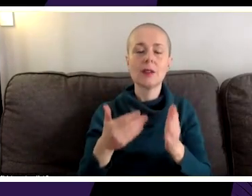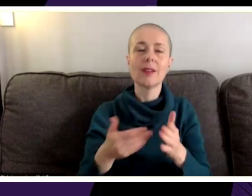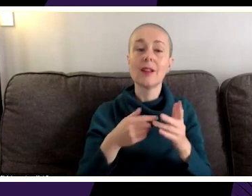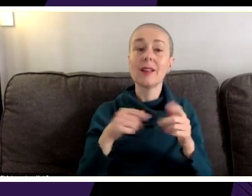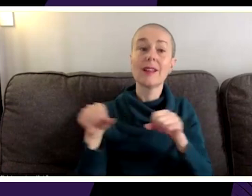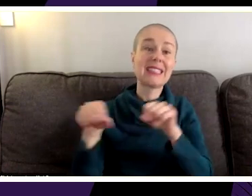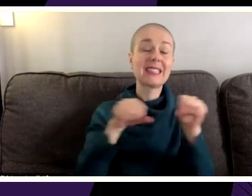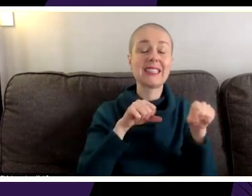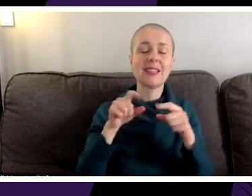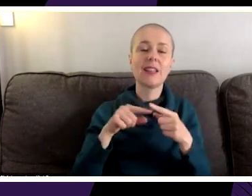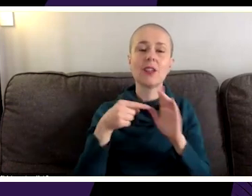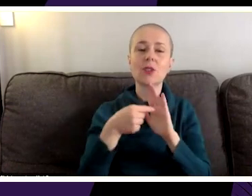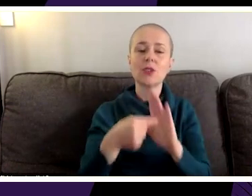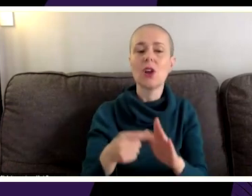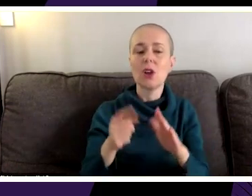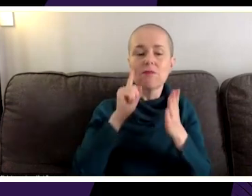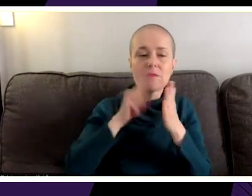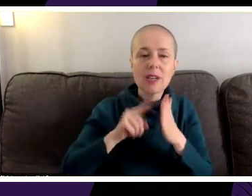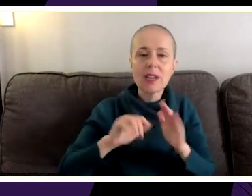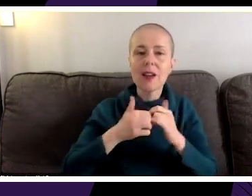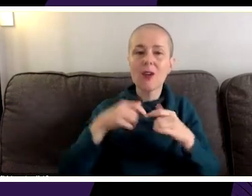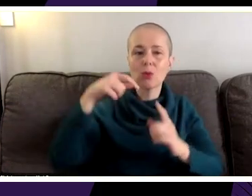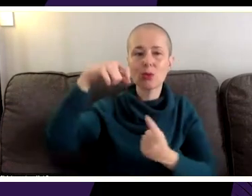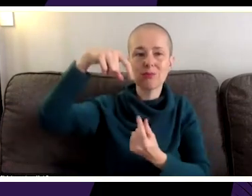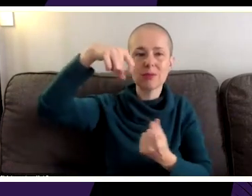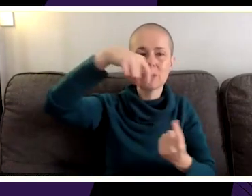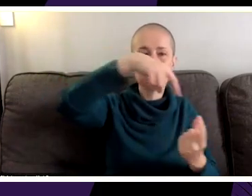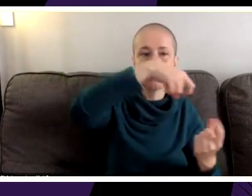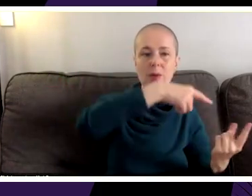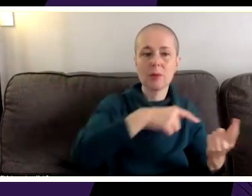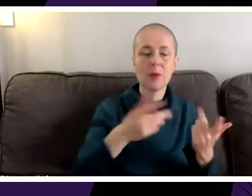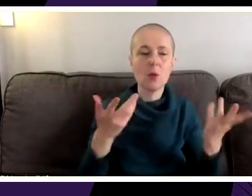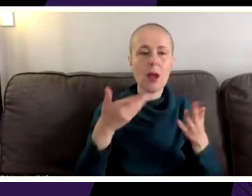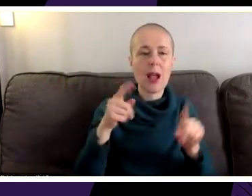an image of the underground that attempts to answer the question, where has the lake gone?